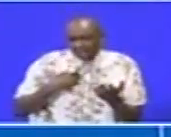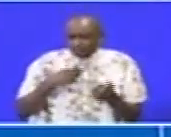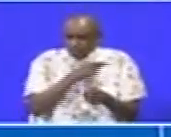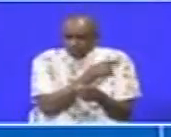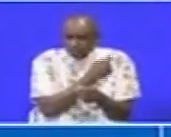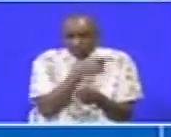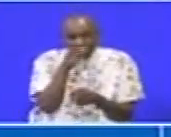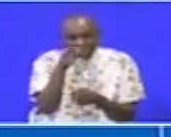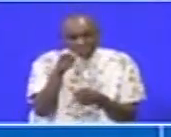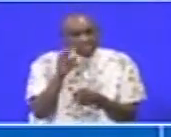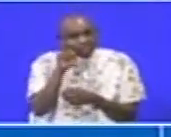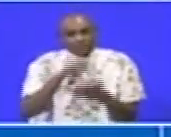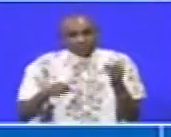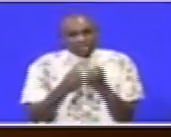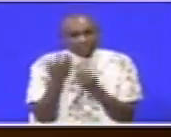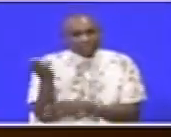this is their story.